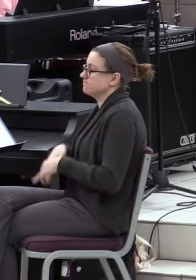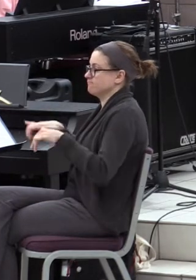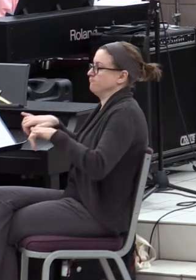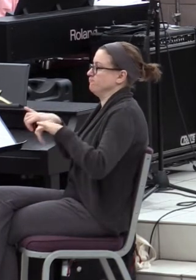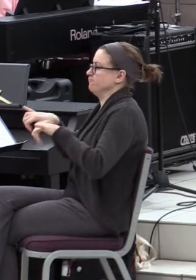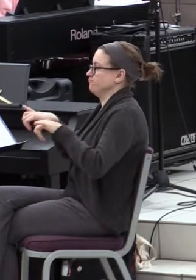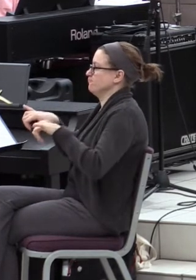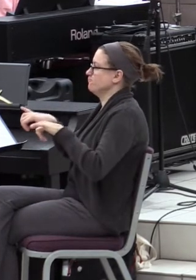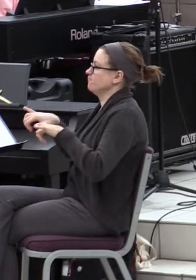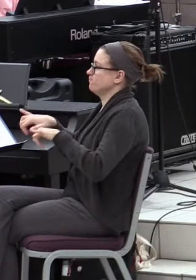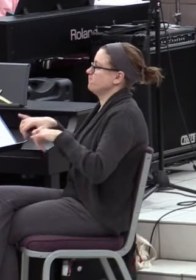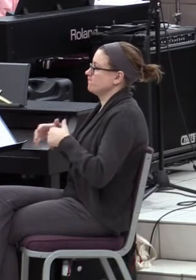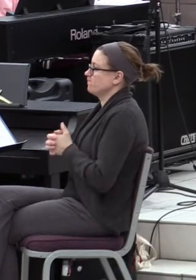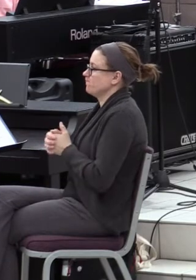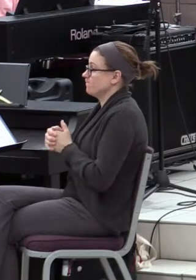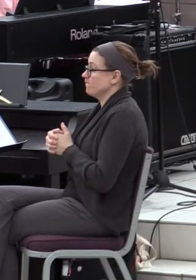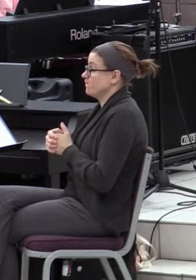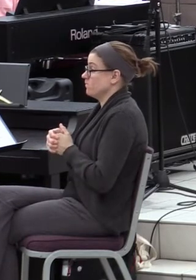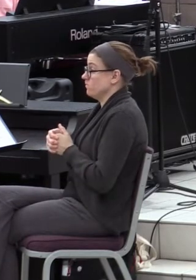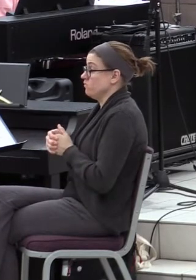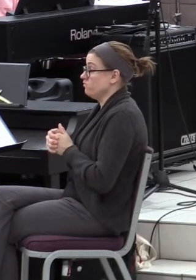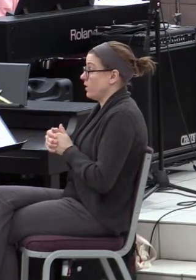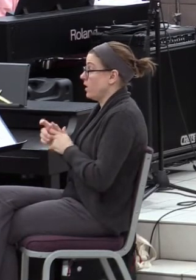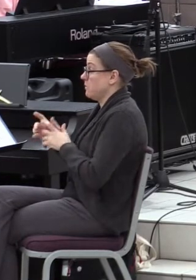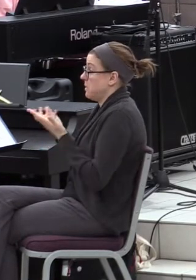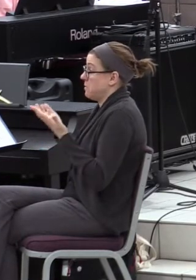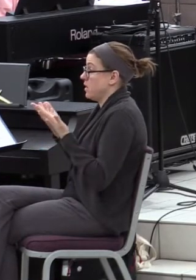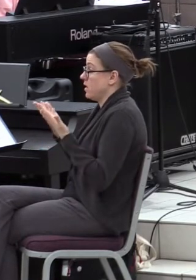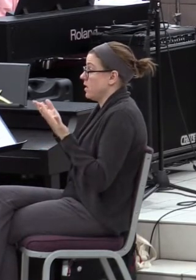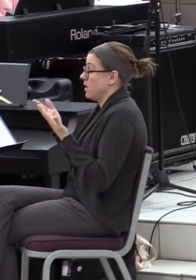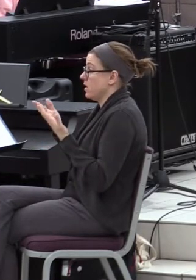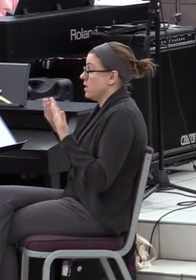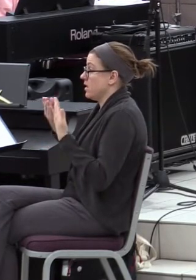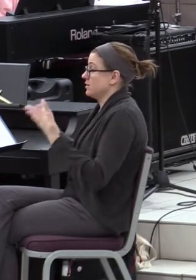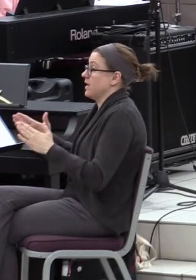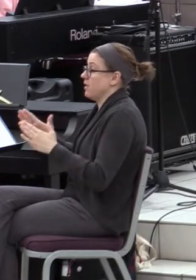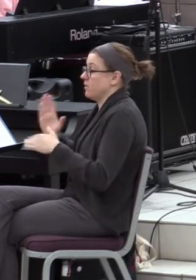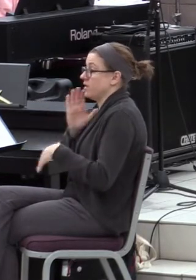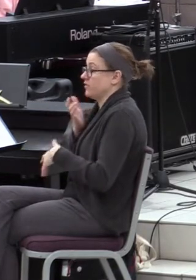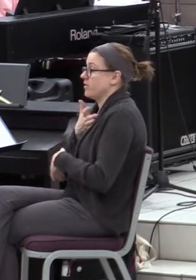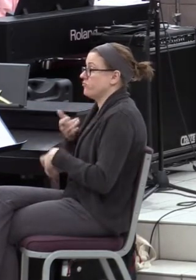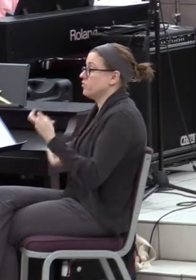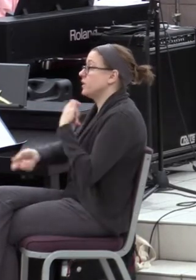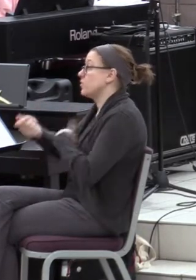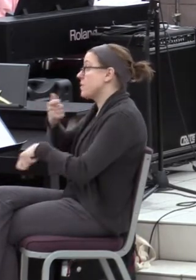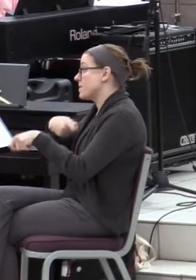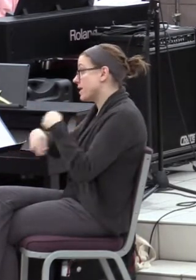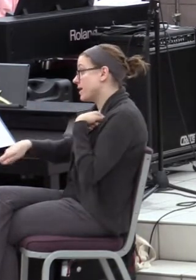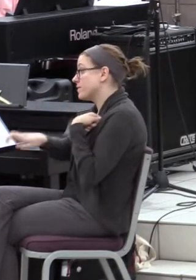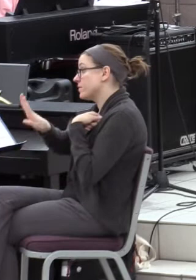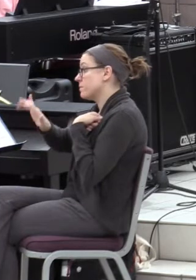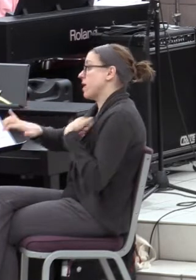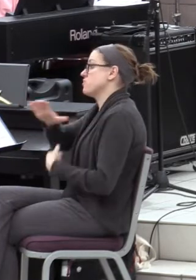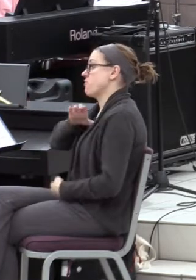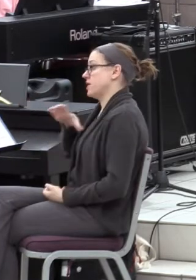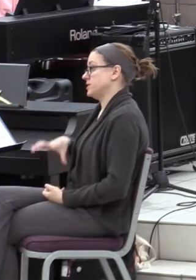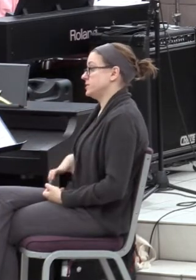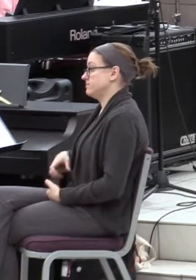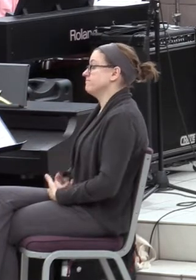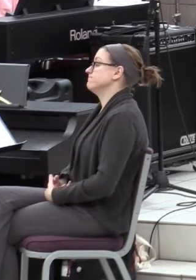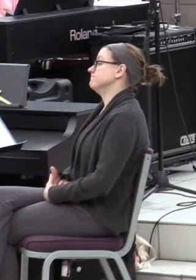And even allowing ourselves to be replaced by Christ.